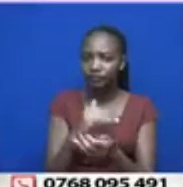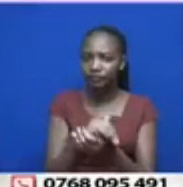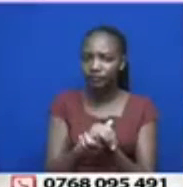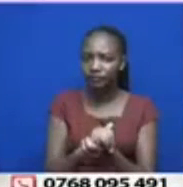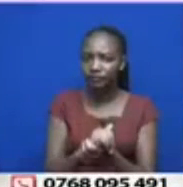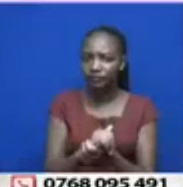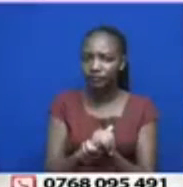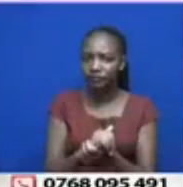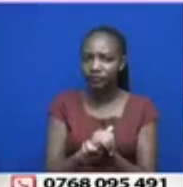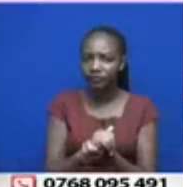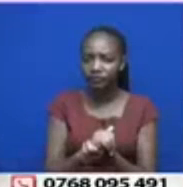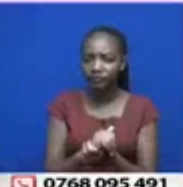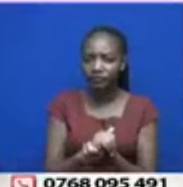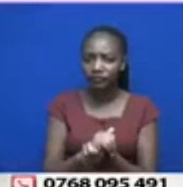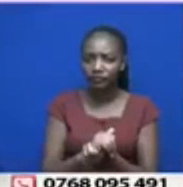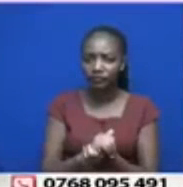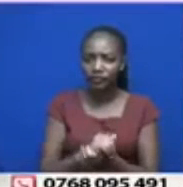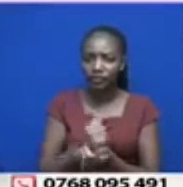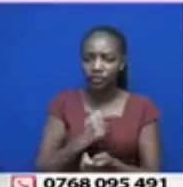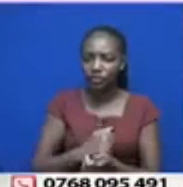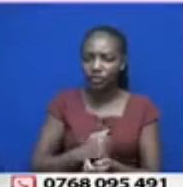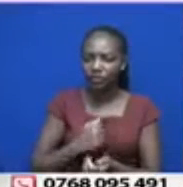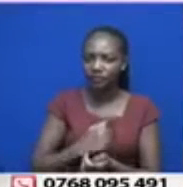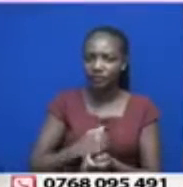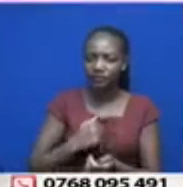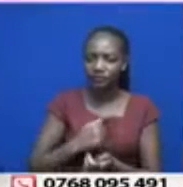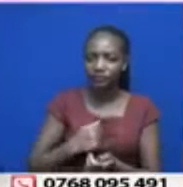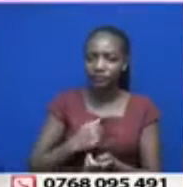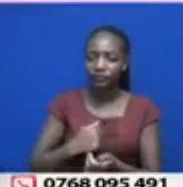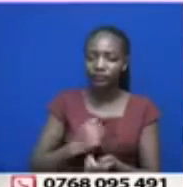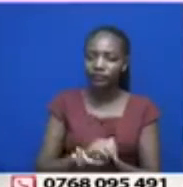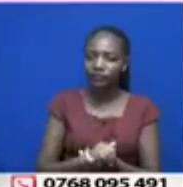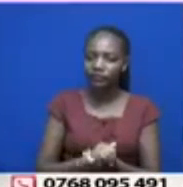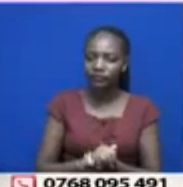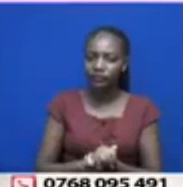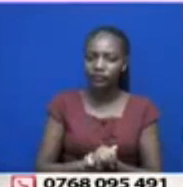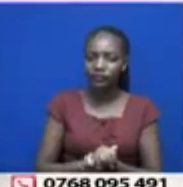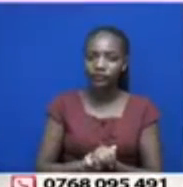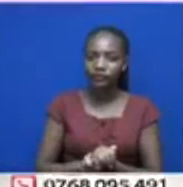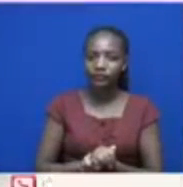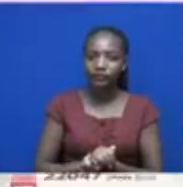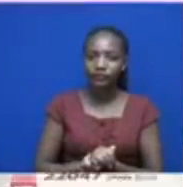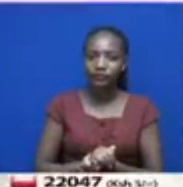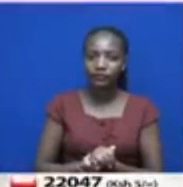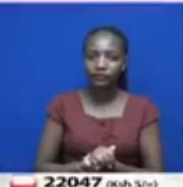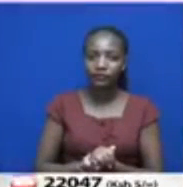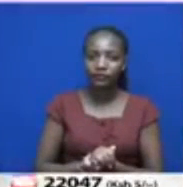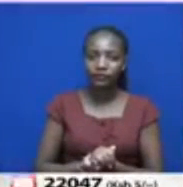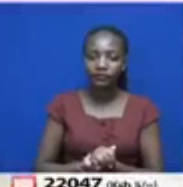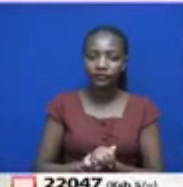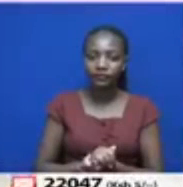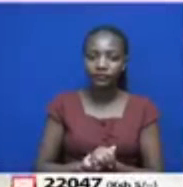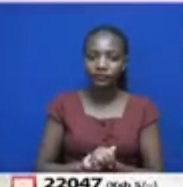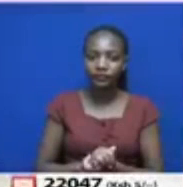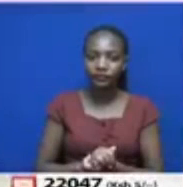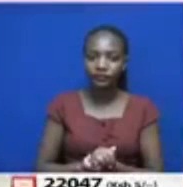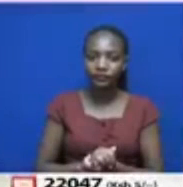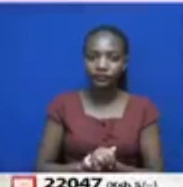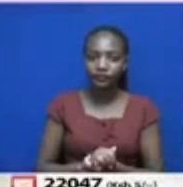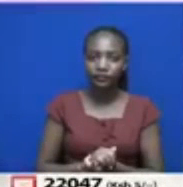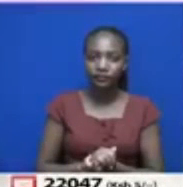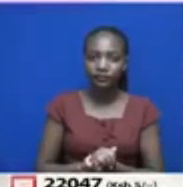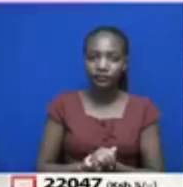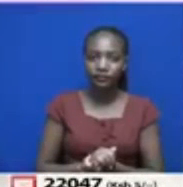I don't think so. Why? Because of a very simple reason, that what we are engaging in is a political